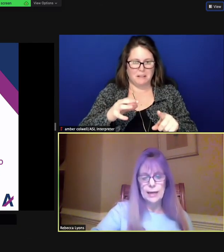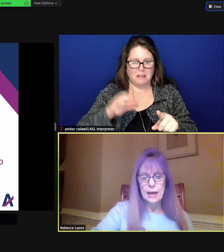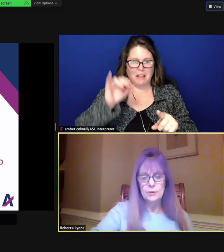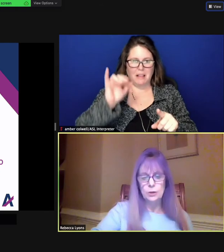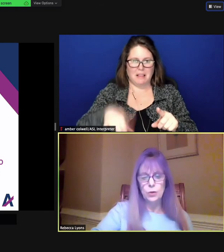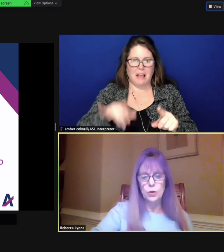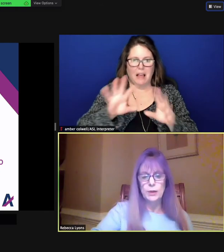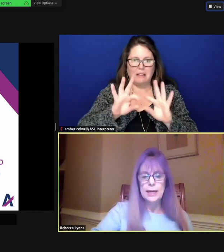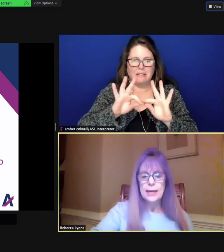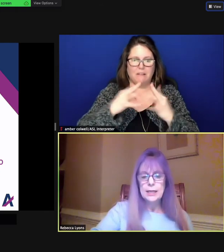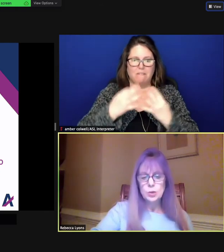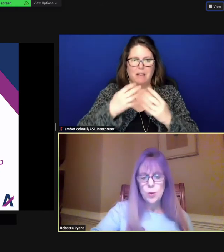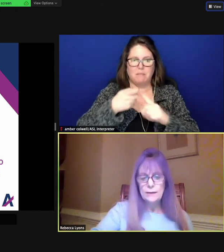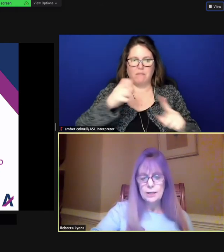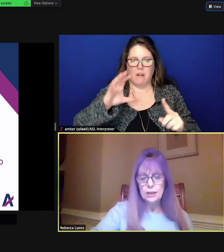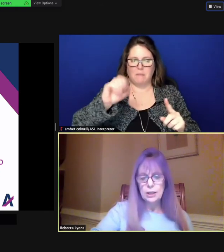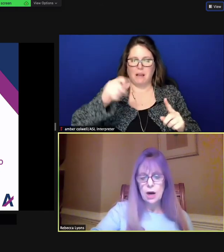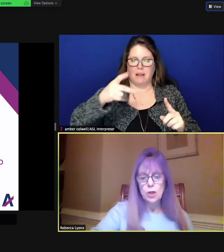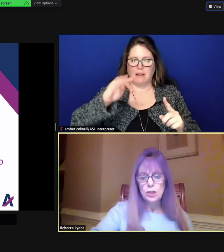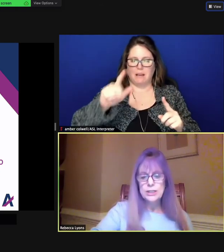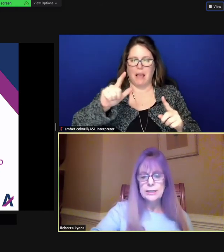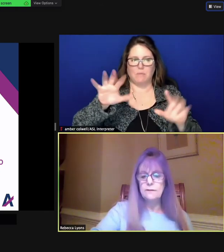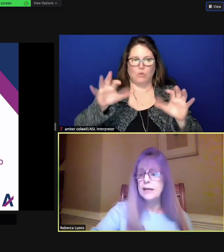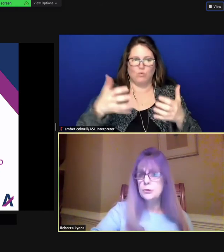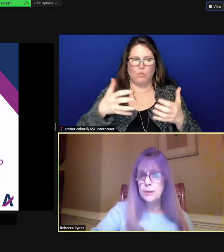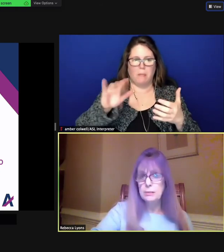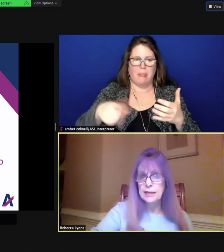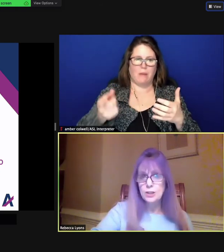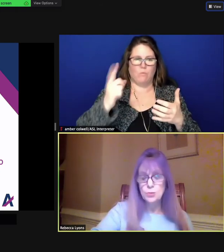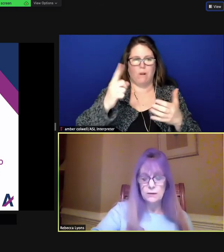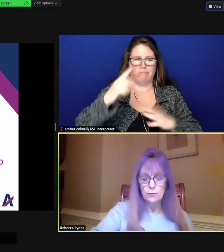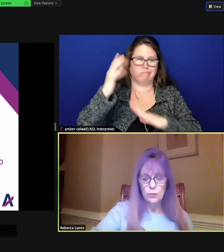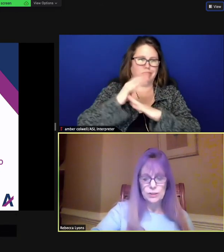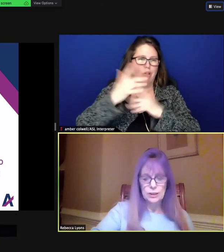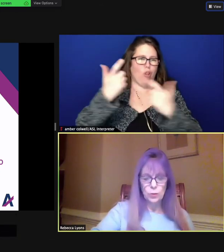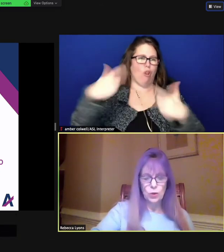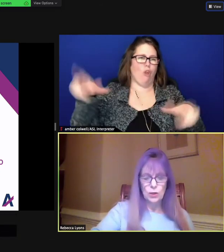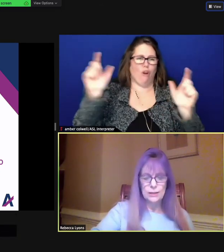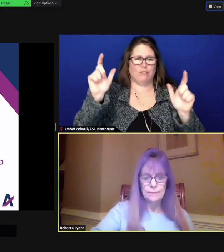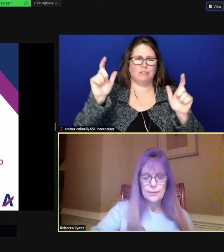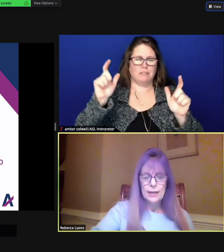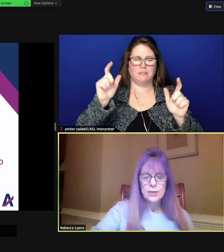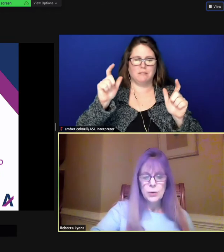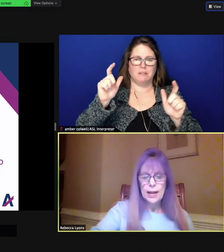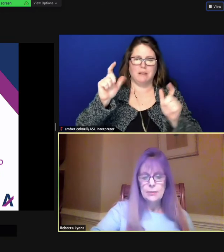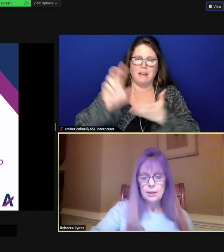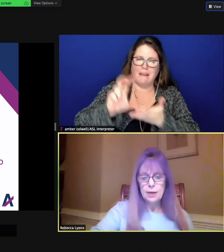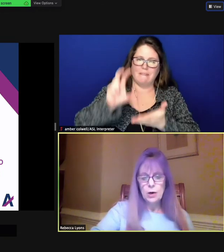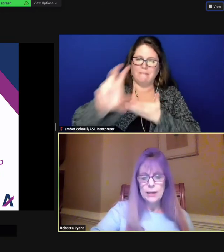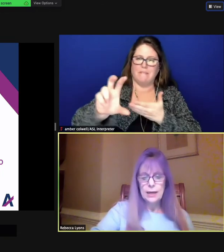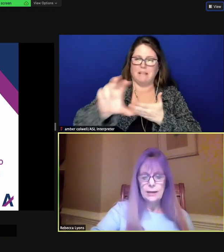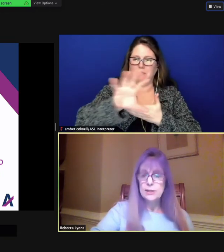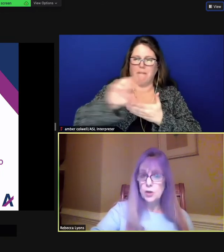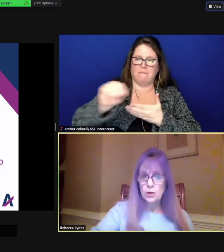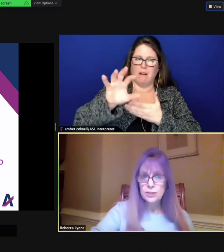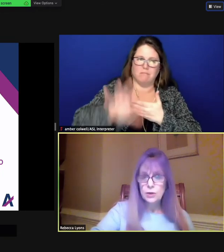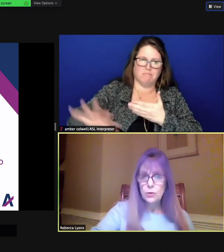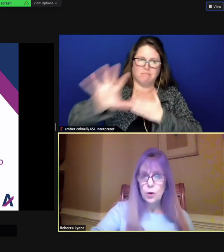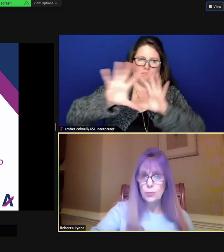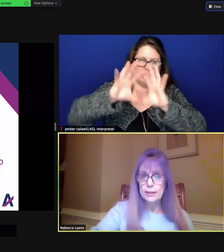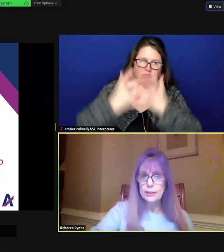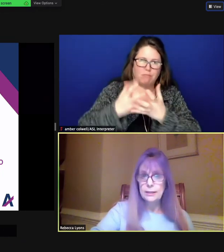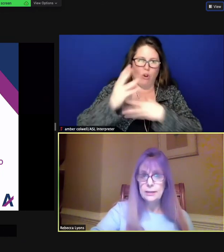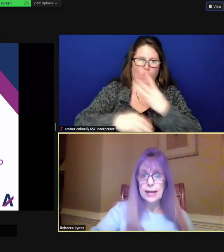from Capital Group. It's one of the largest investment management firms in the world. So Able America is